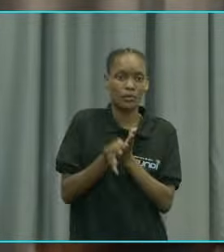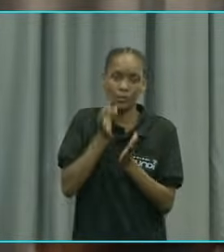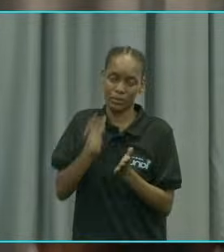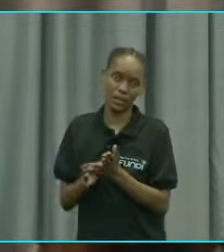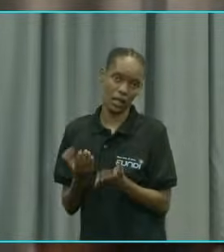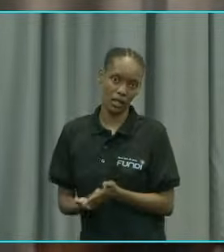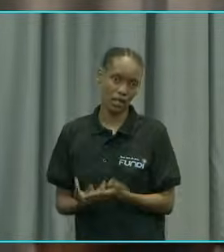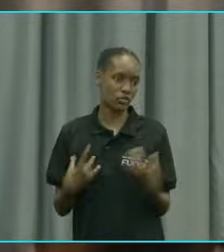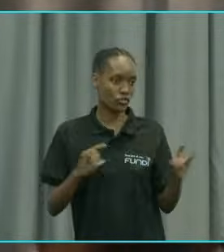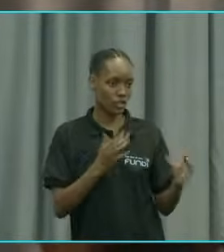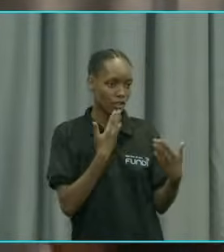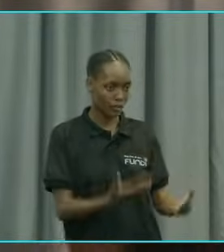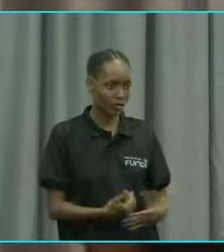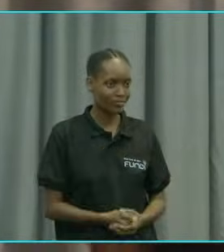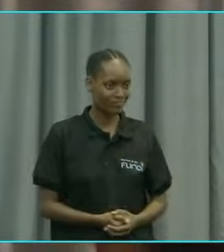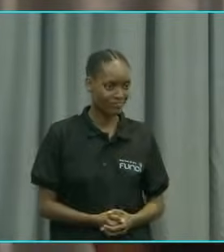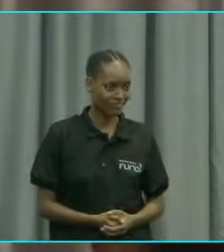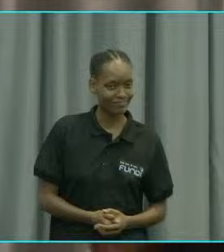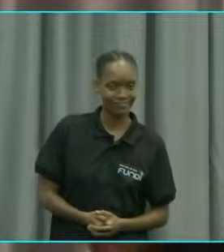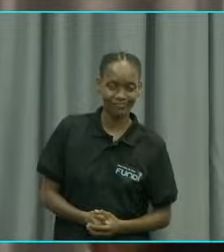much.